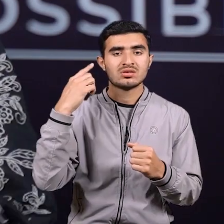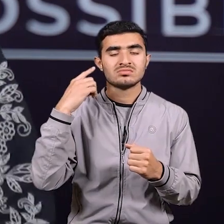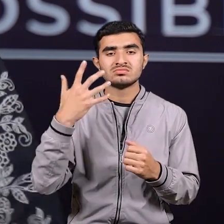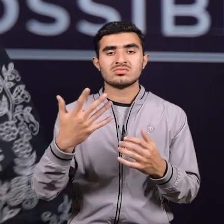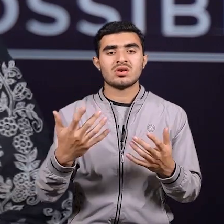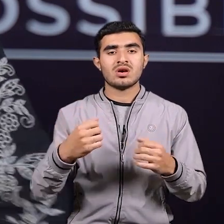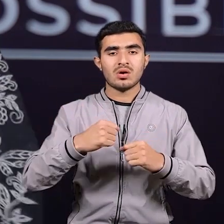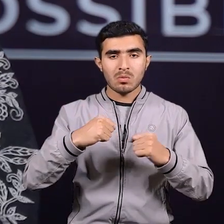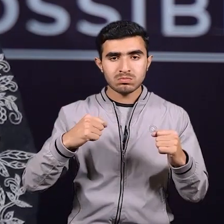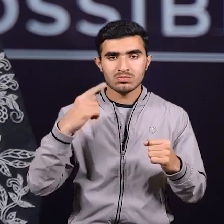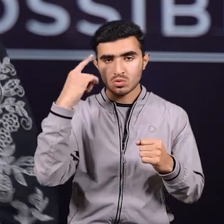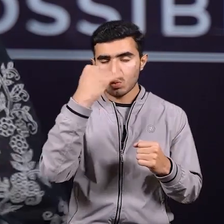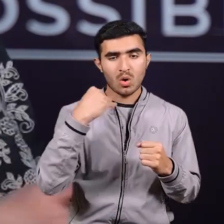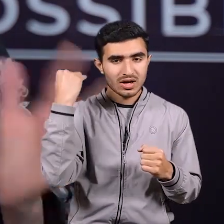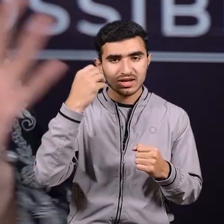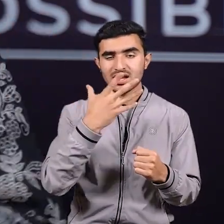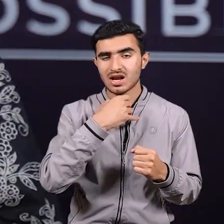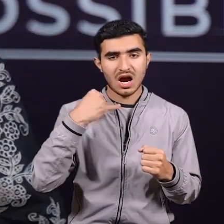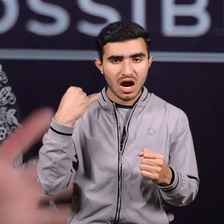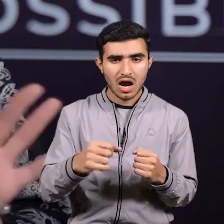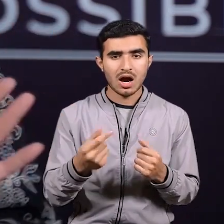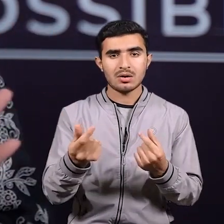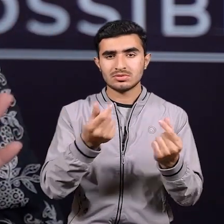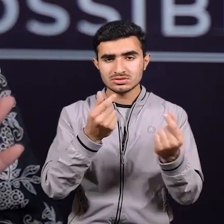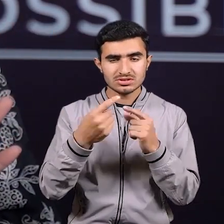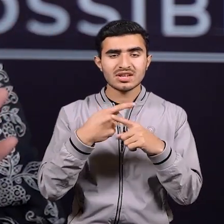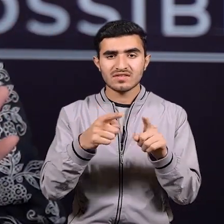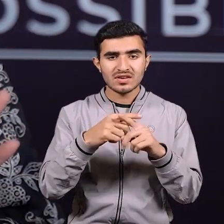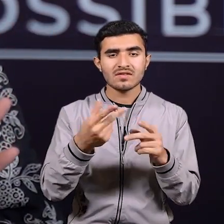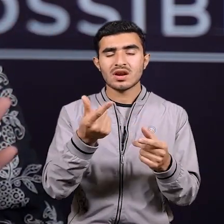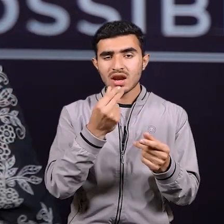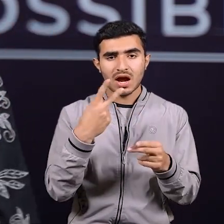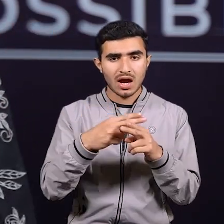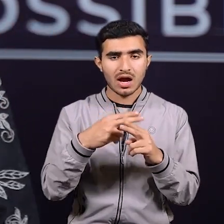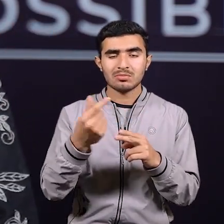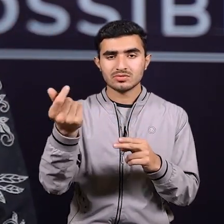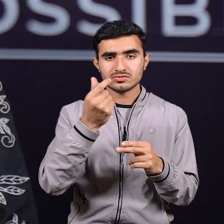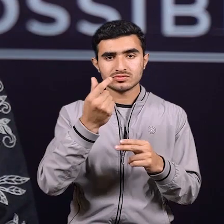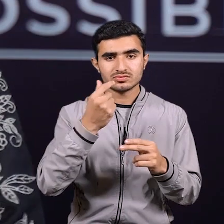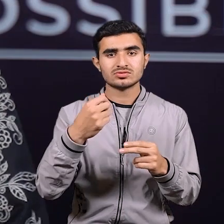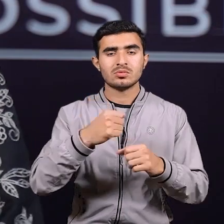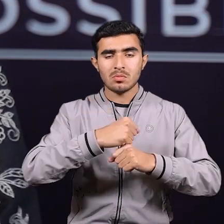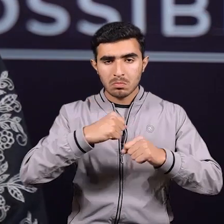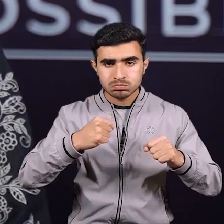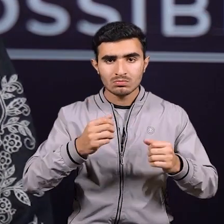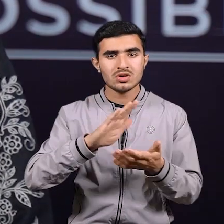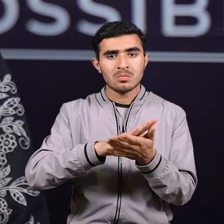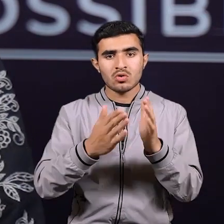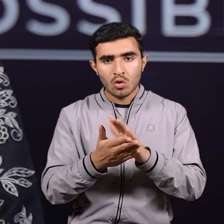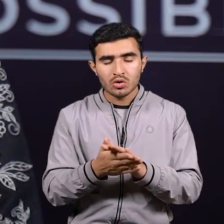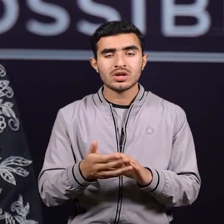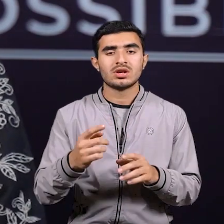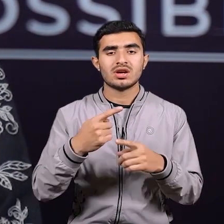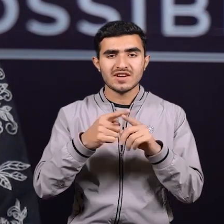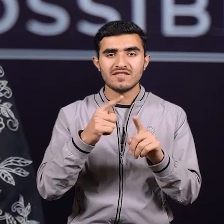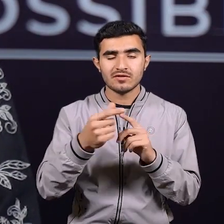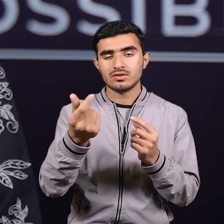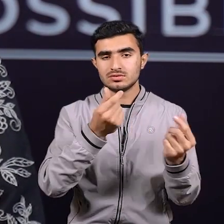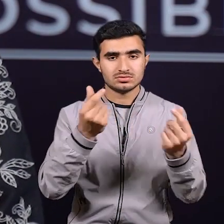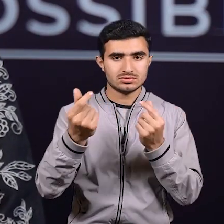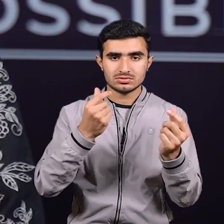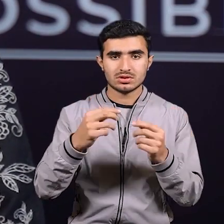Moti, badsurat, I mean, you name it, and these things were called. And moti double roti, that was another thing